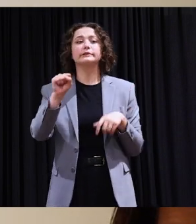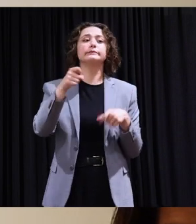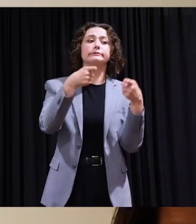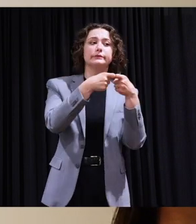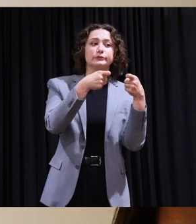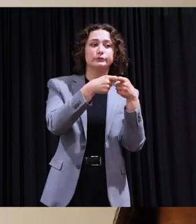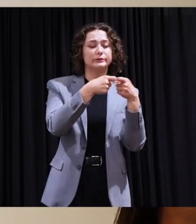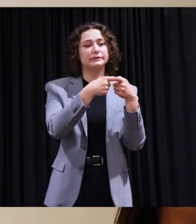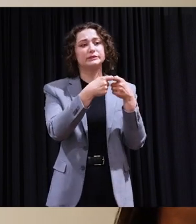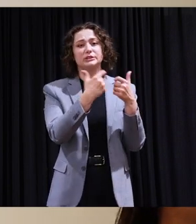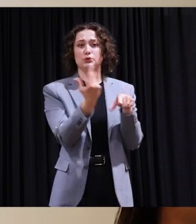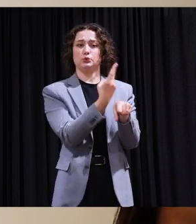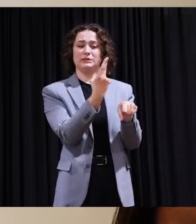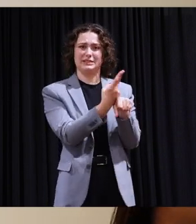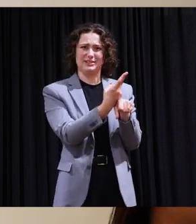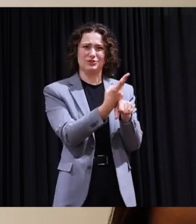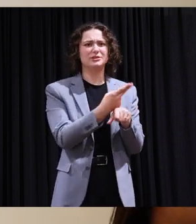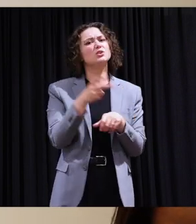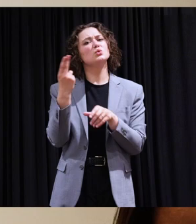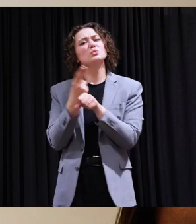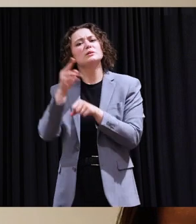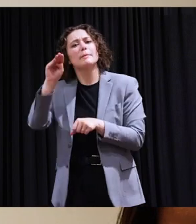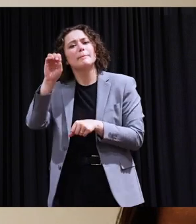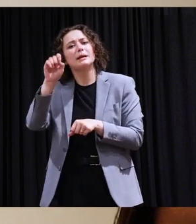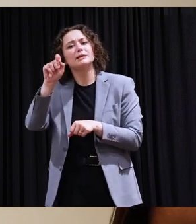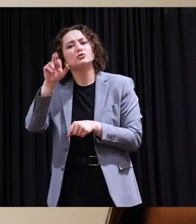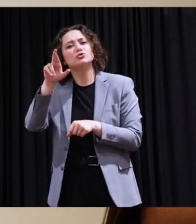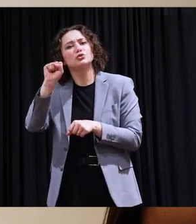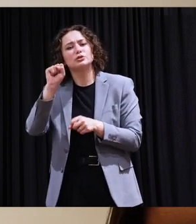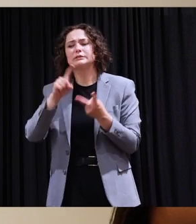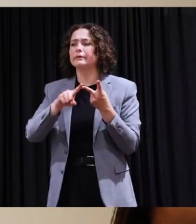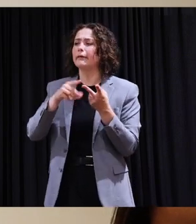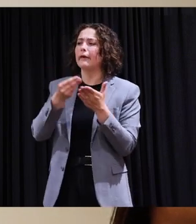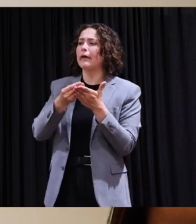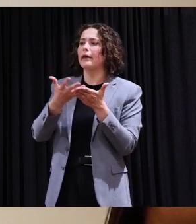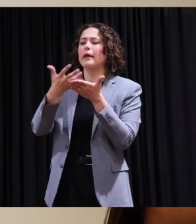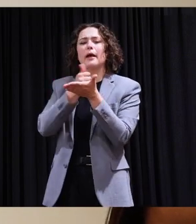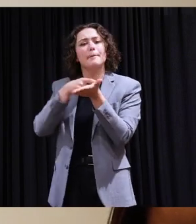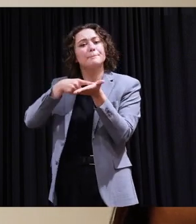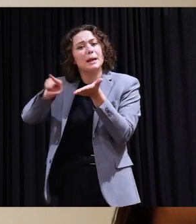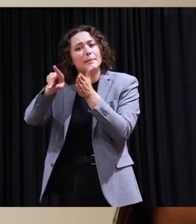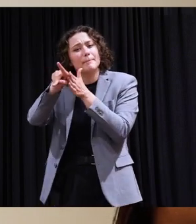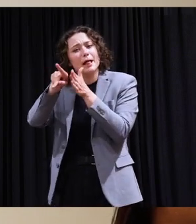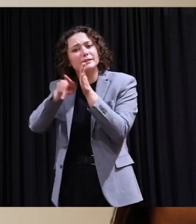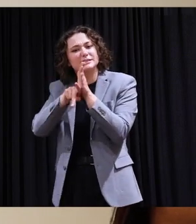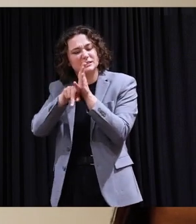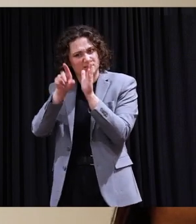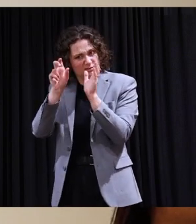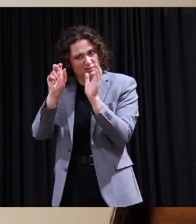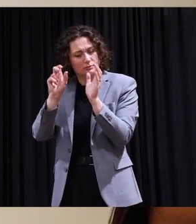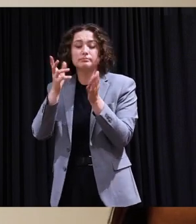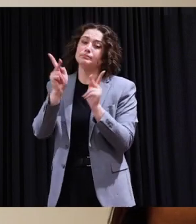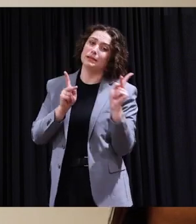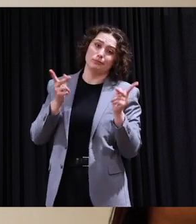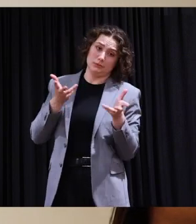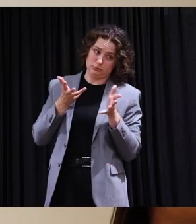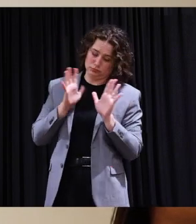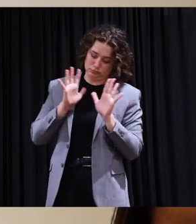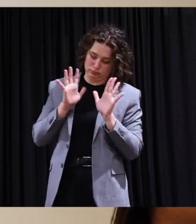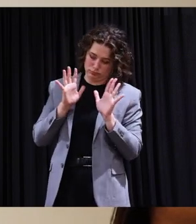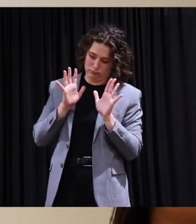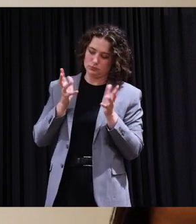ways that we track, and again, percentage of income payment policies, so that I can have some sense of pride. People don't want to